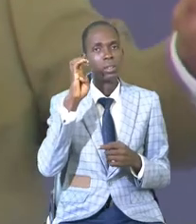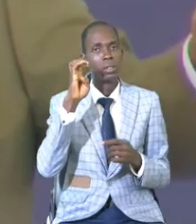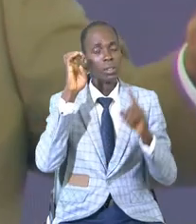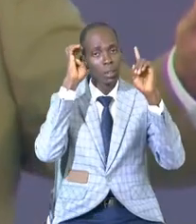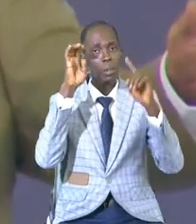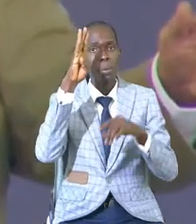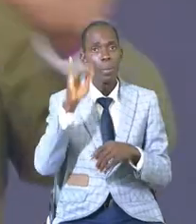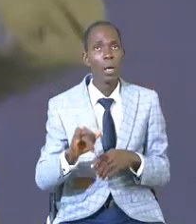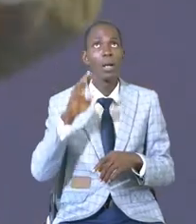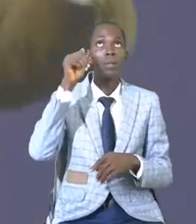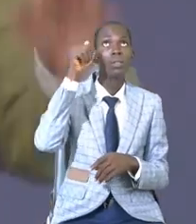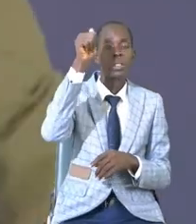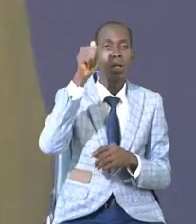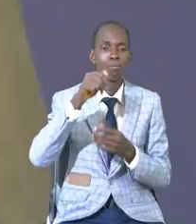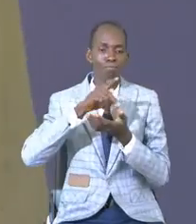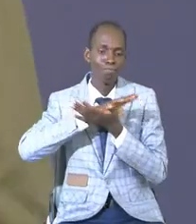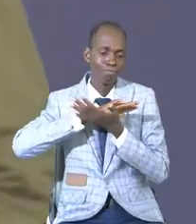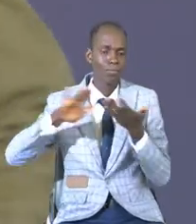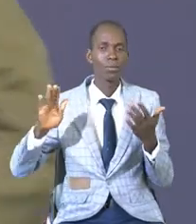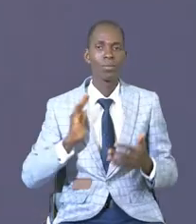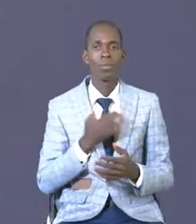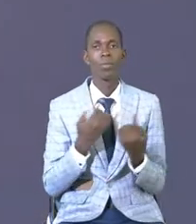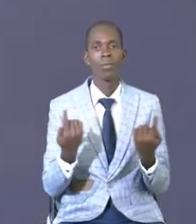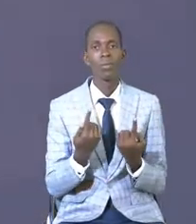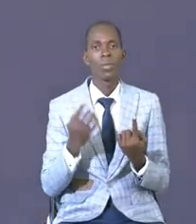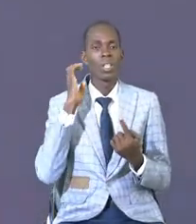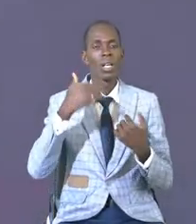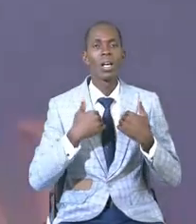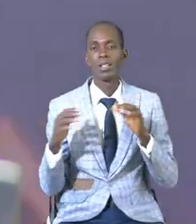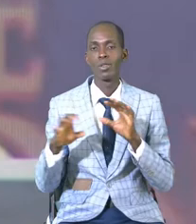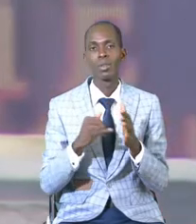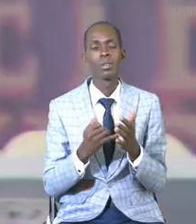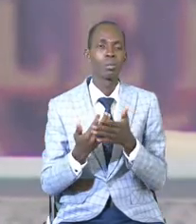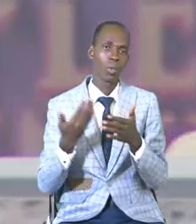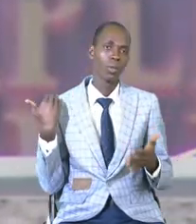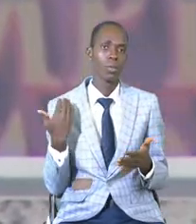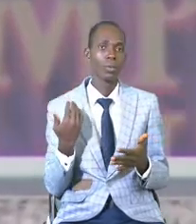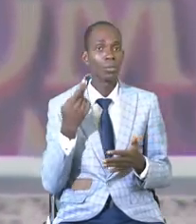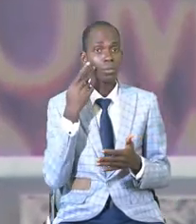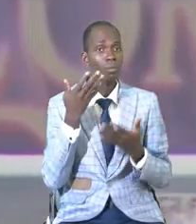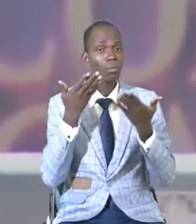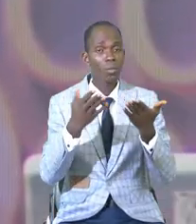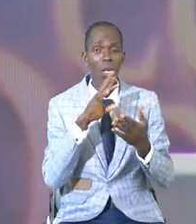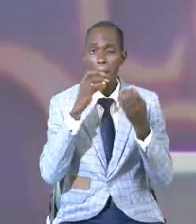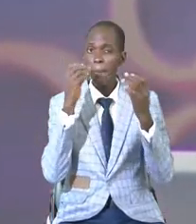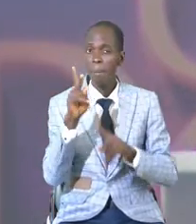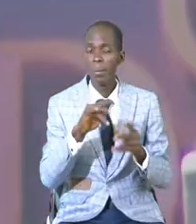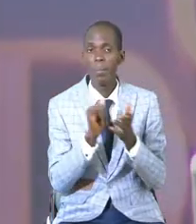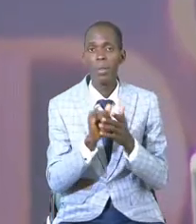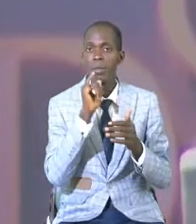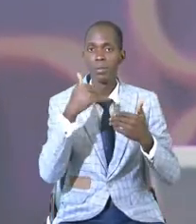purged our sins. He's done it already. Although there are people who have not got that purging,